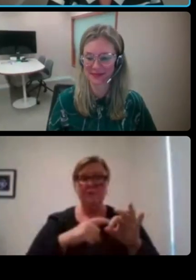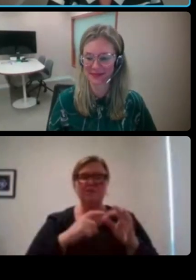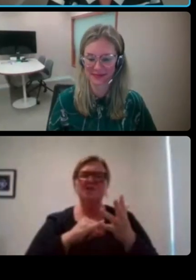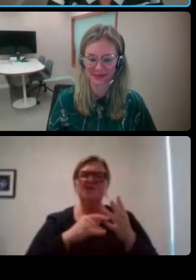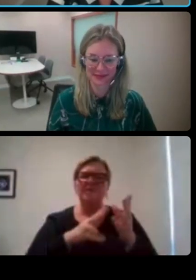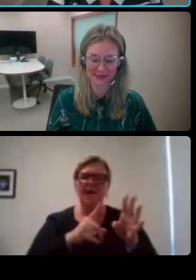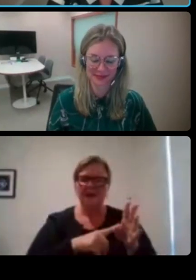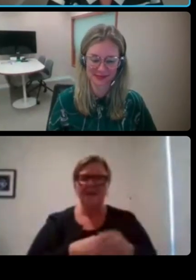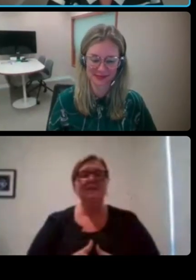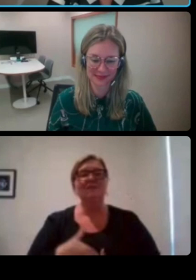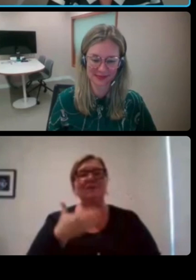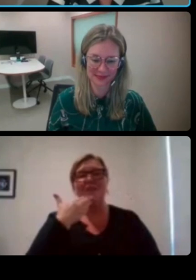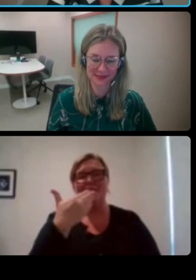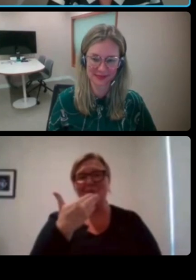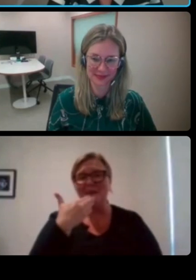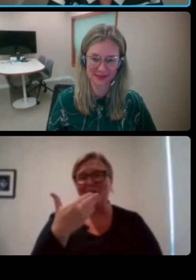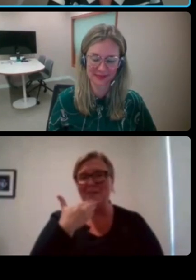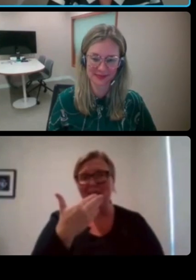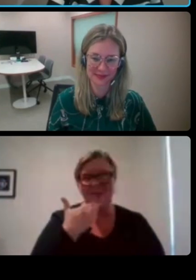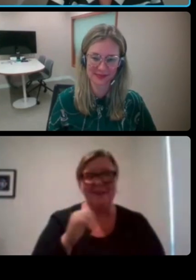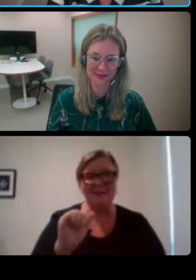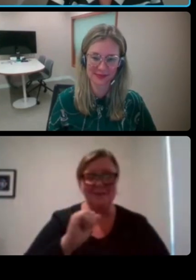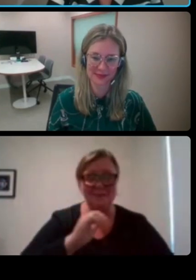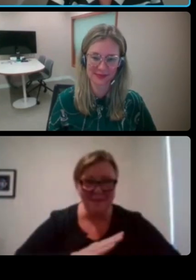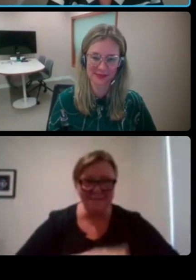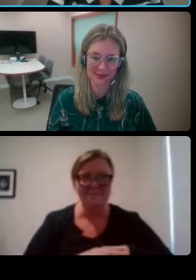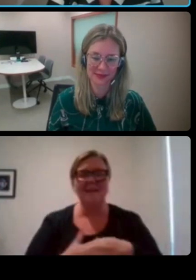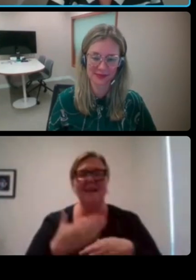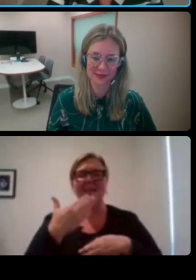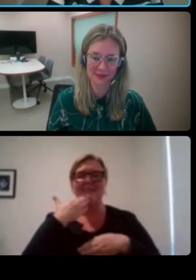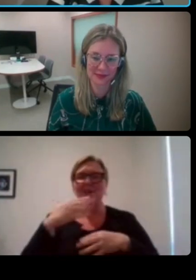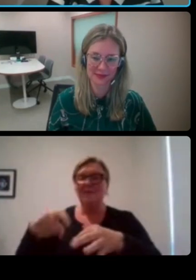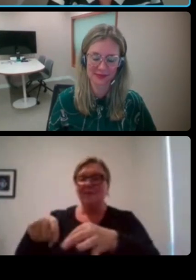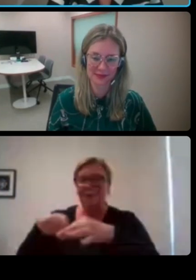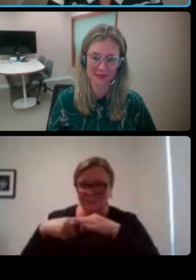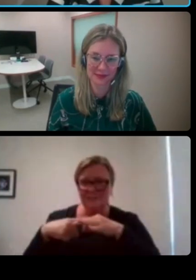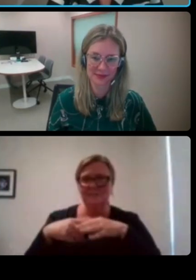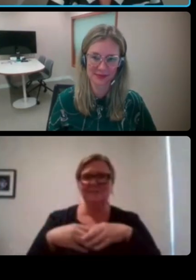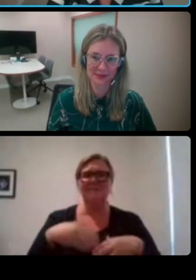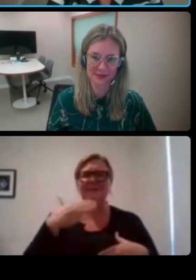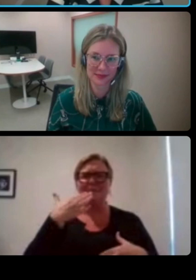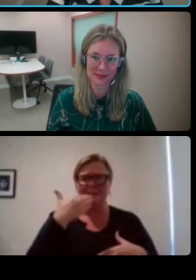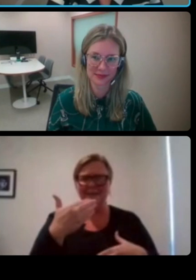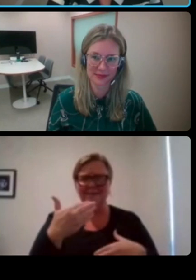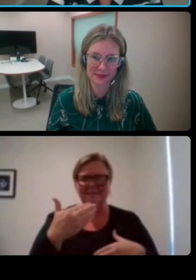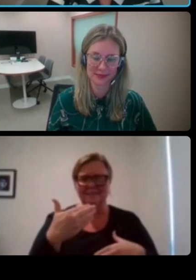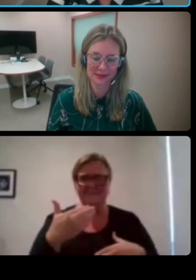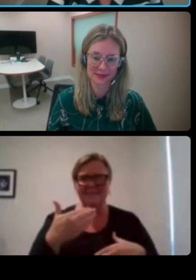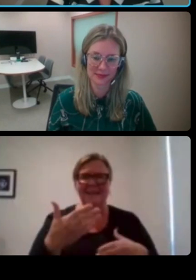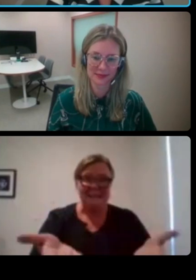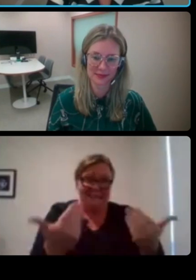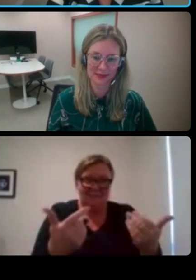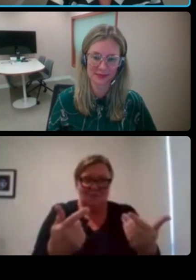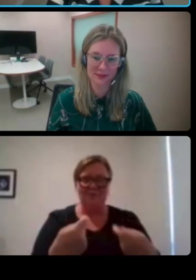wrap up. So thank you all for your time. Very much appreciate all the questions, and please do provide us with your